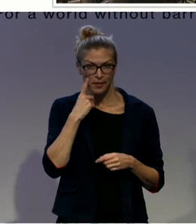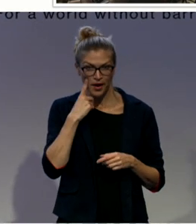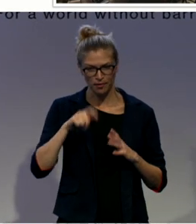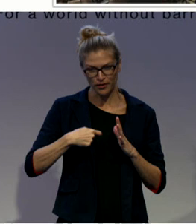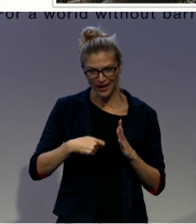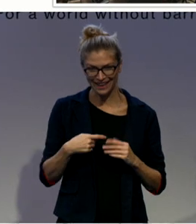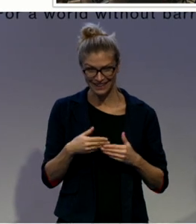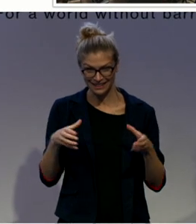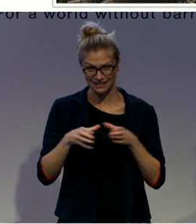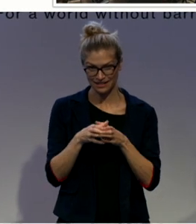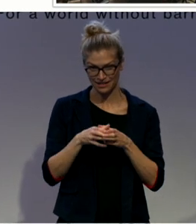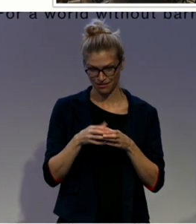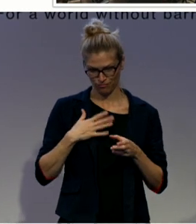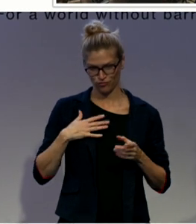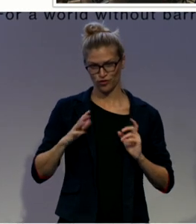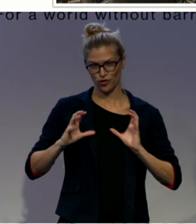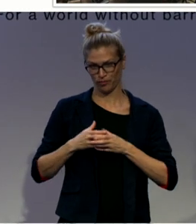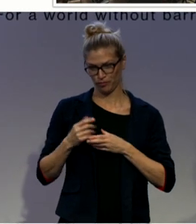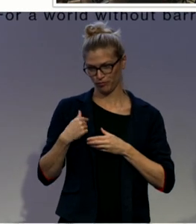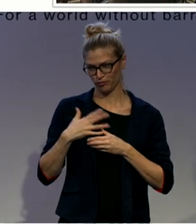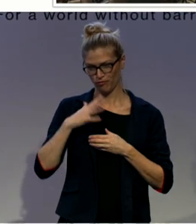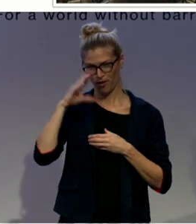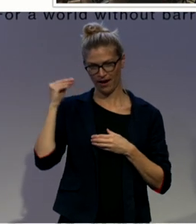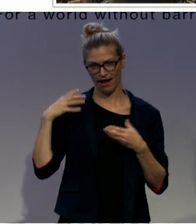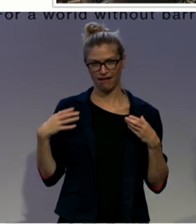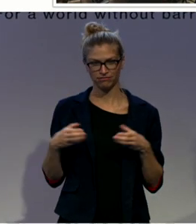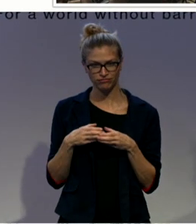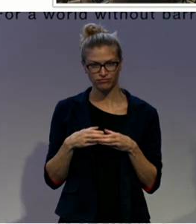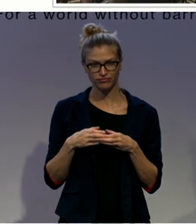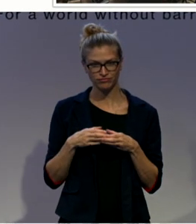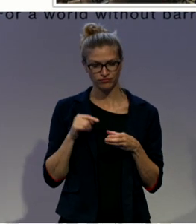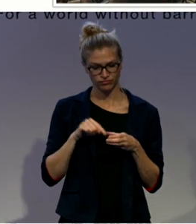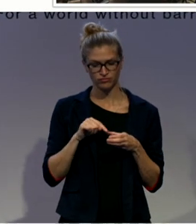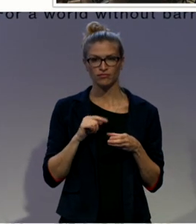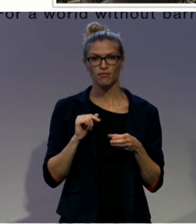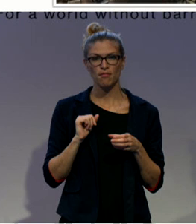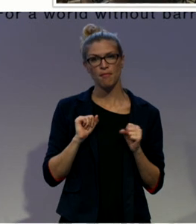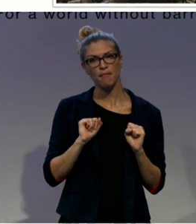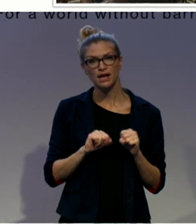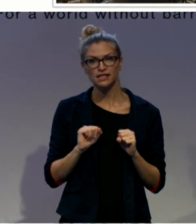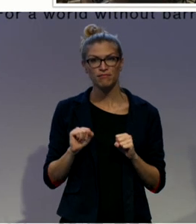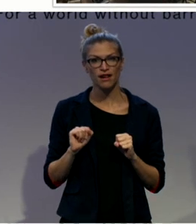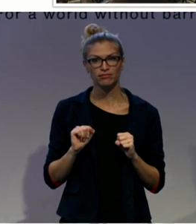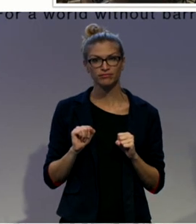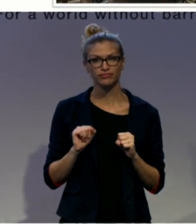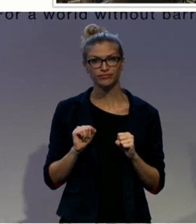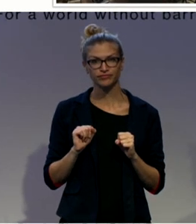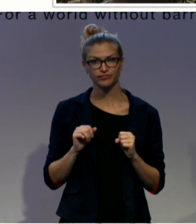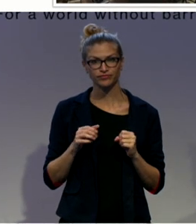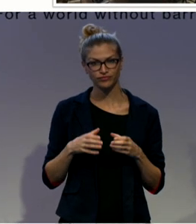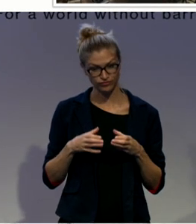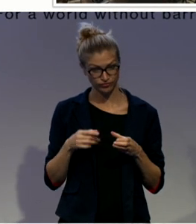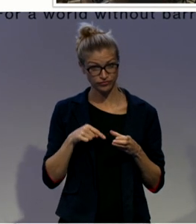Carola represent was able to include within the law proposal the concept